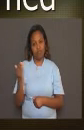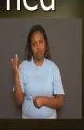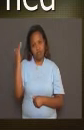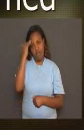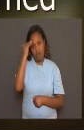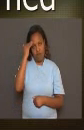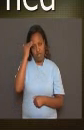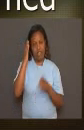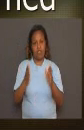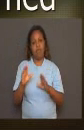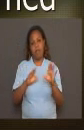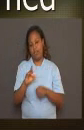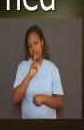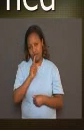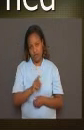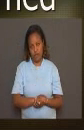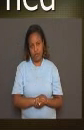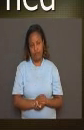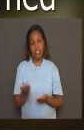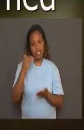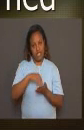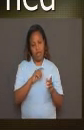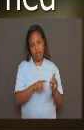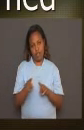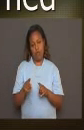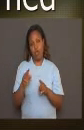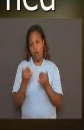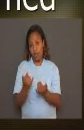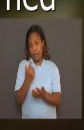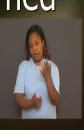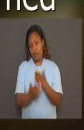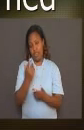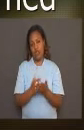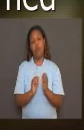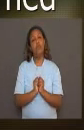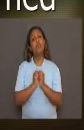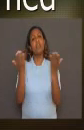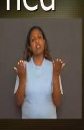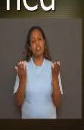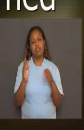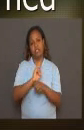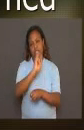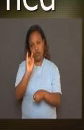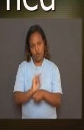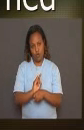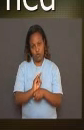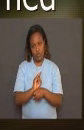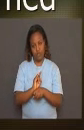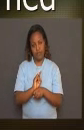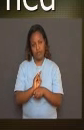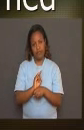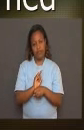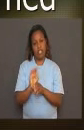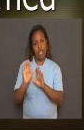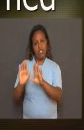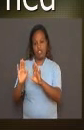informed. We will also talk about how citizens can execute